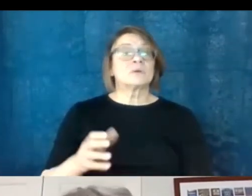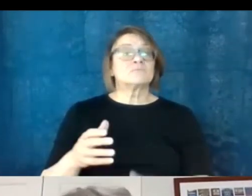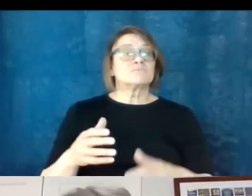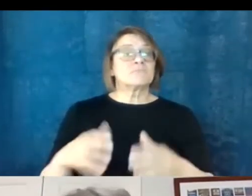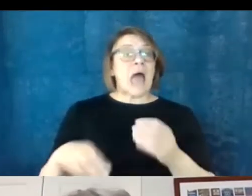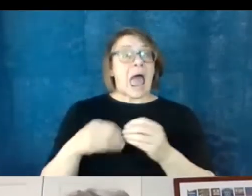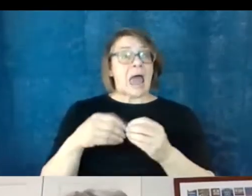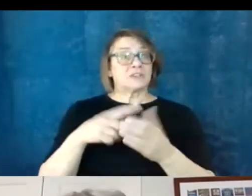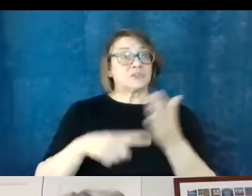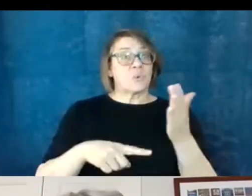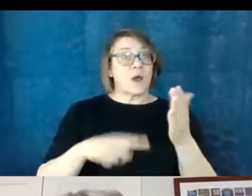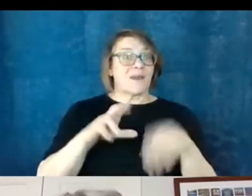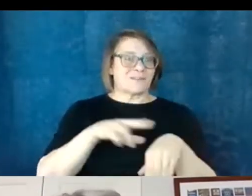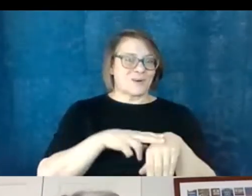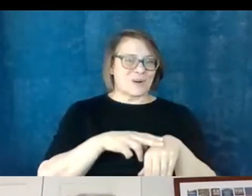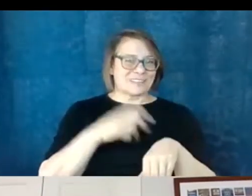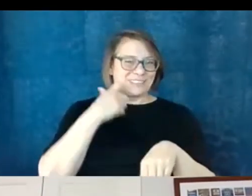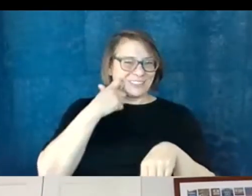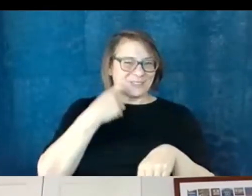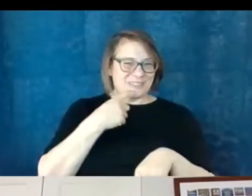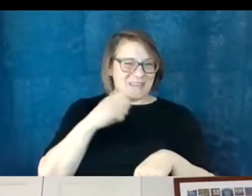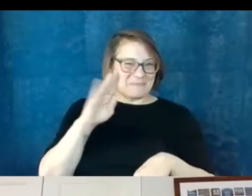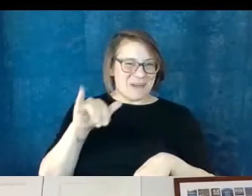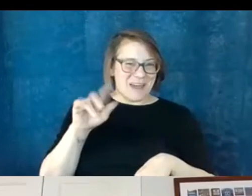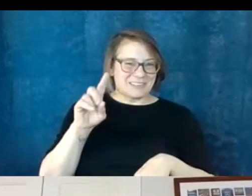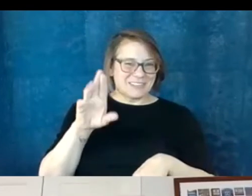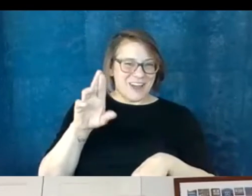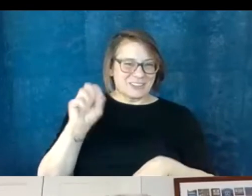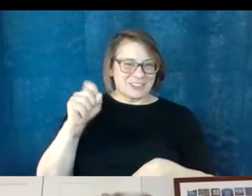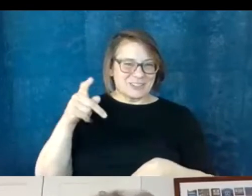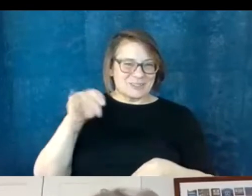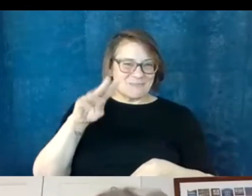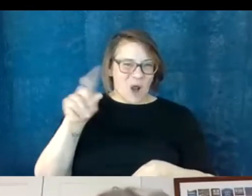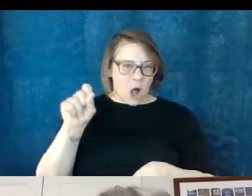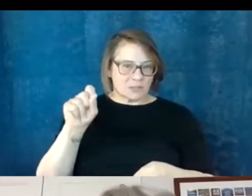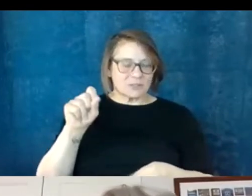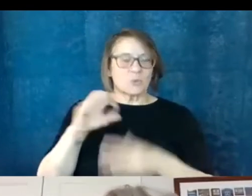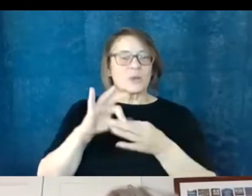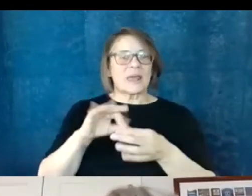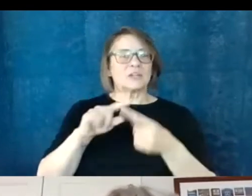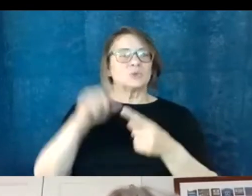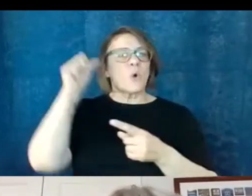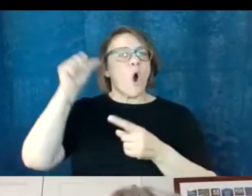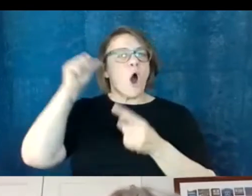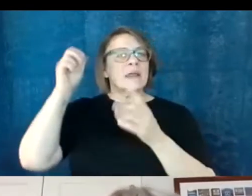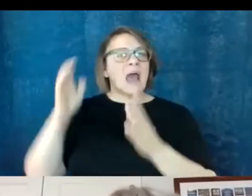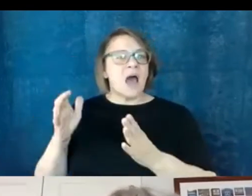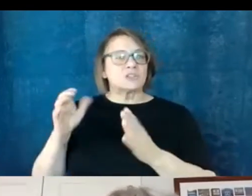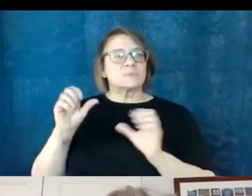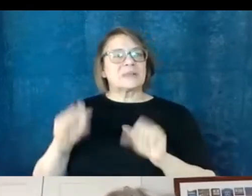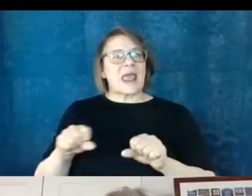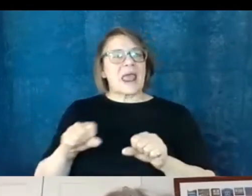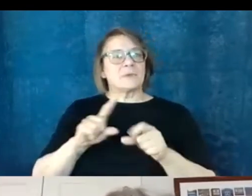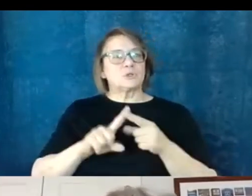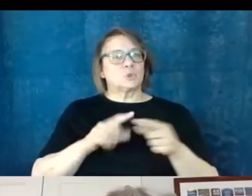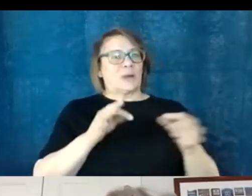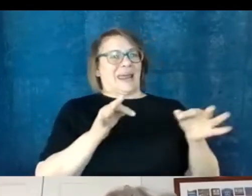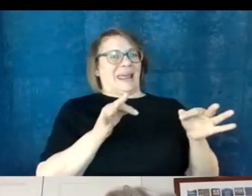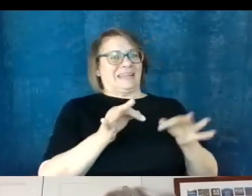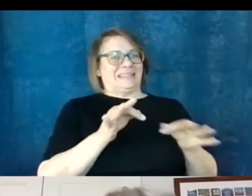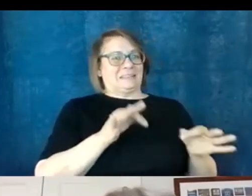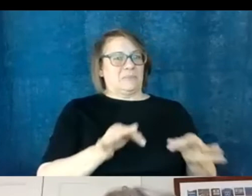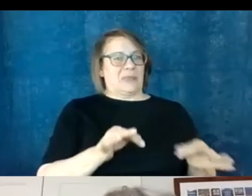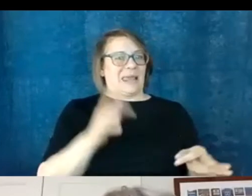on what, of course, Dr. Sparks said, in terms of audiologists being able to actually explain